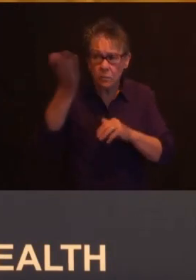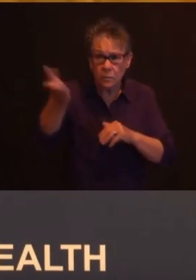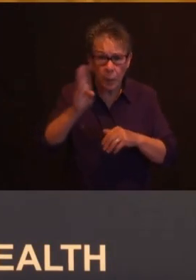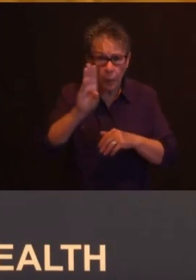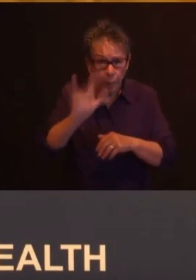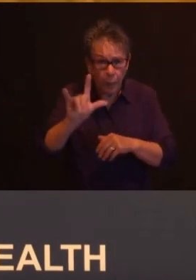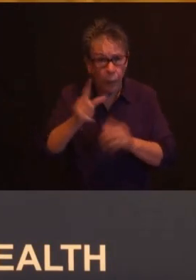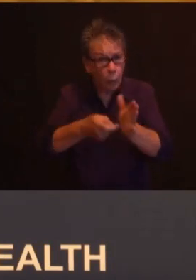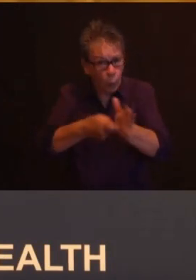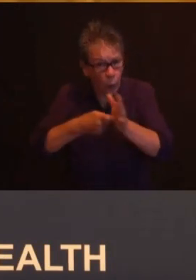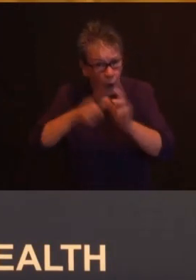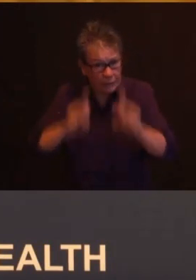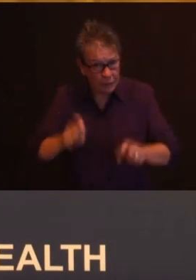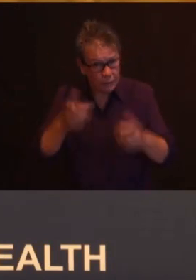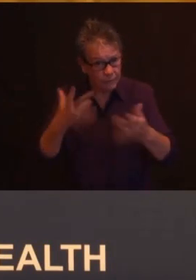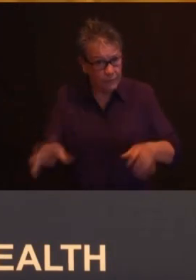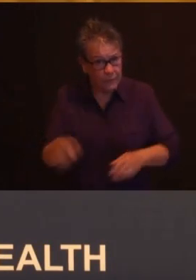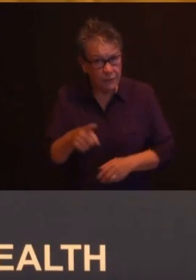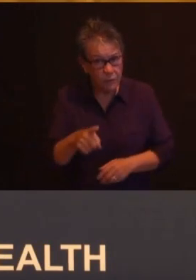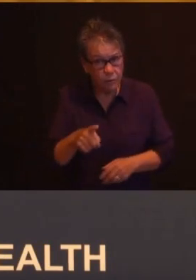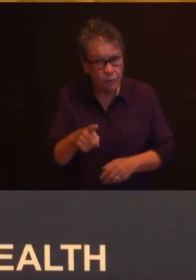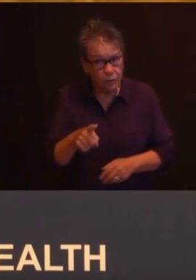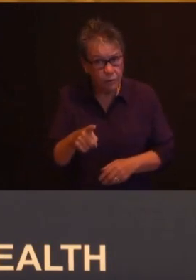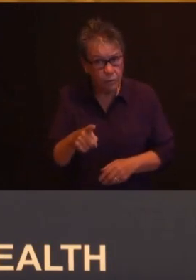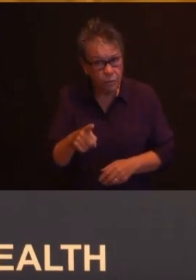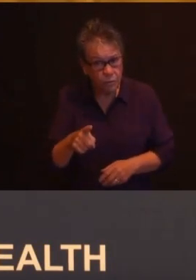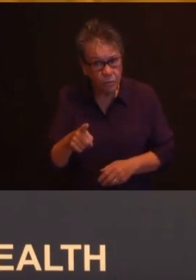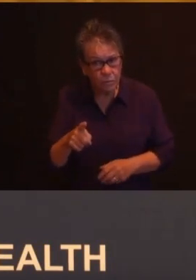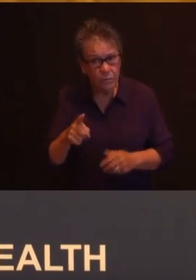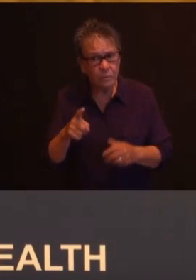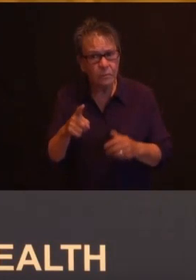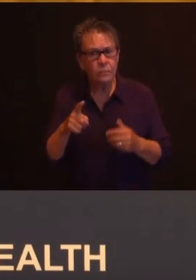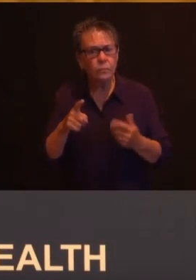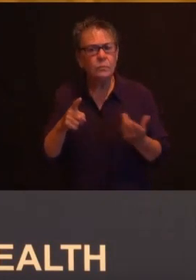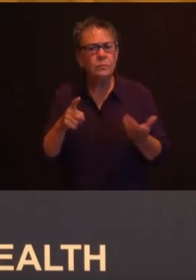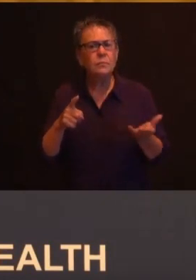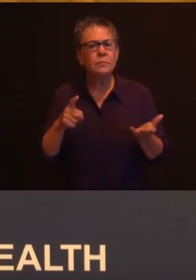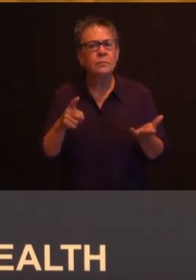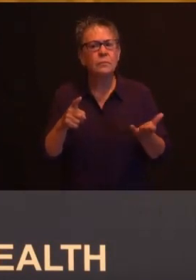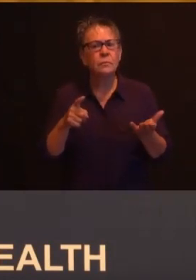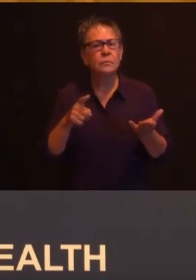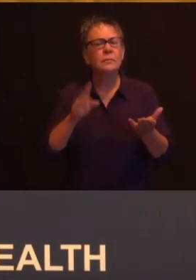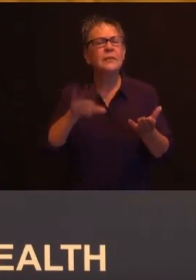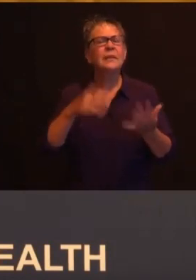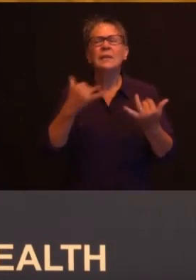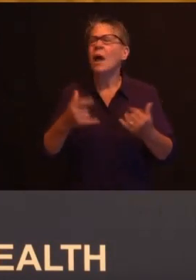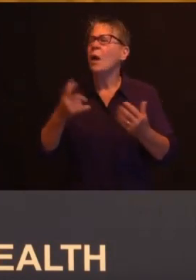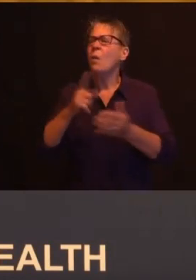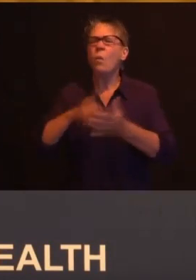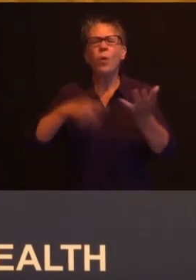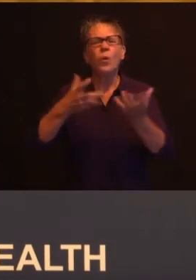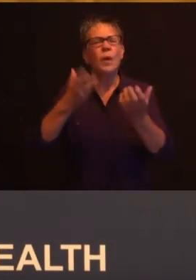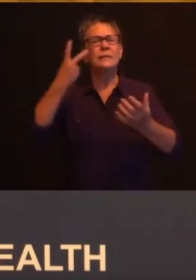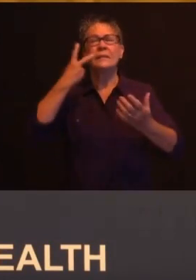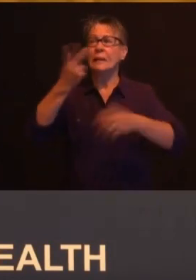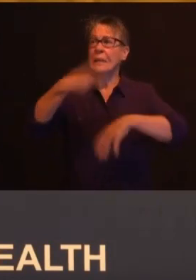it be enforced? The rate of transmission has been increasing more or less steadily ever since the state entered stage